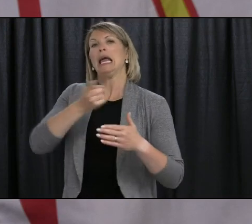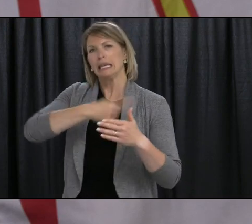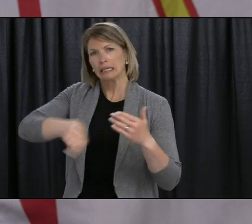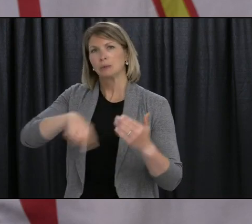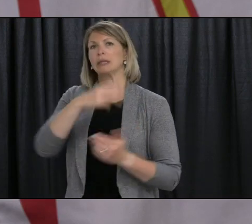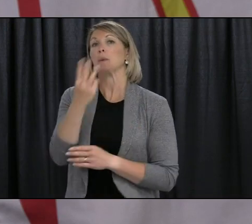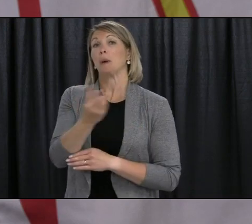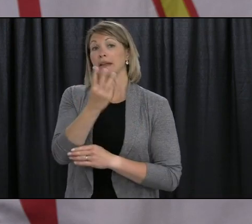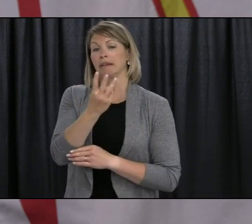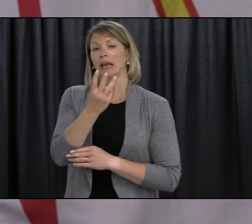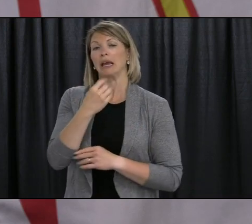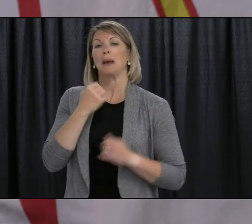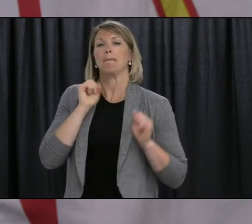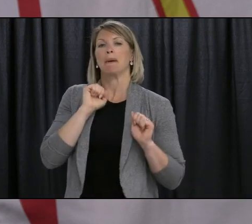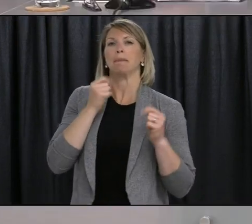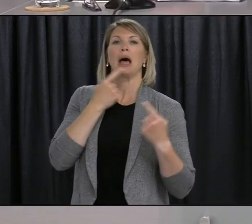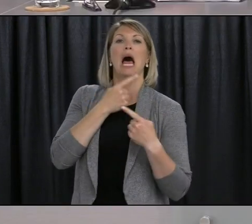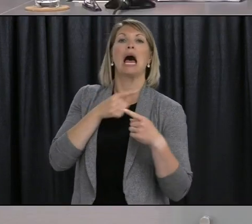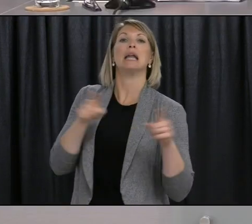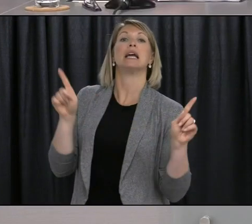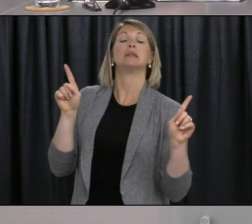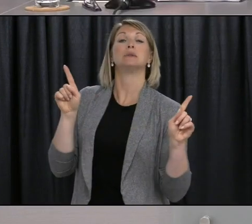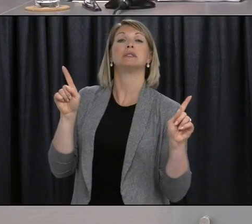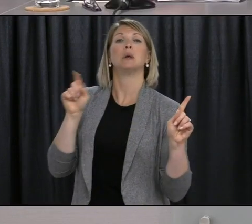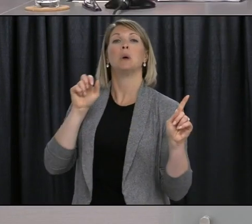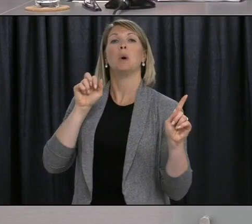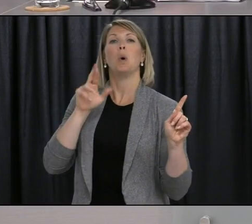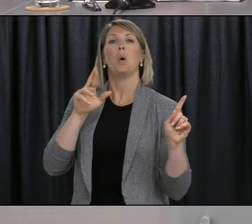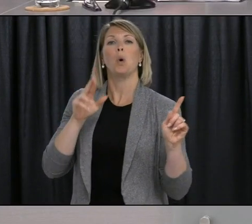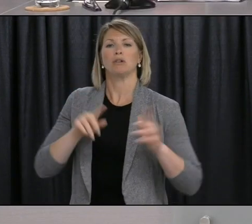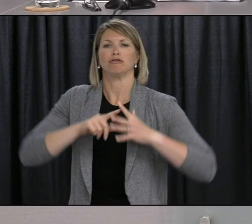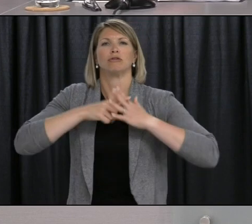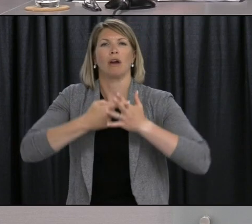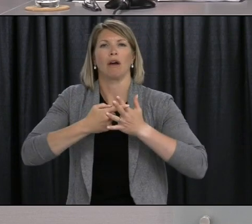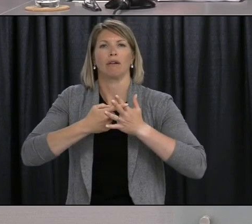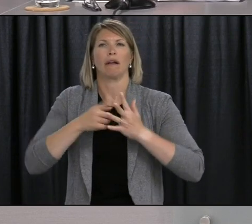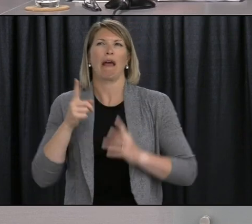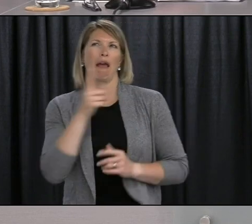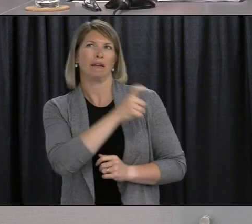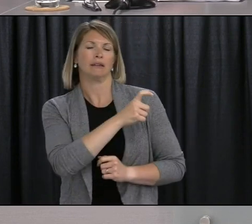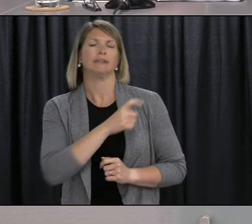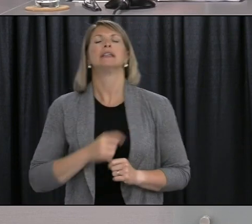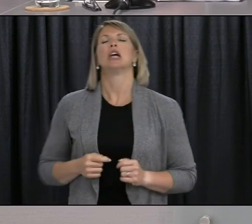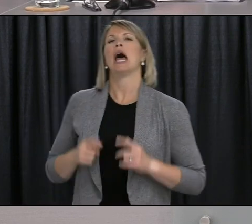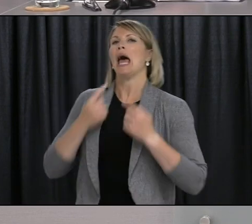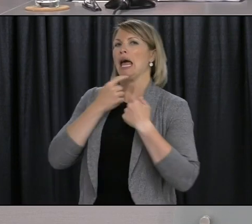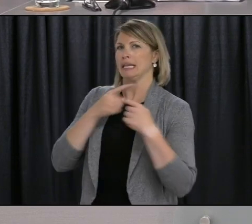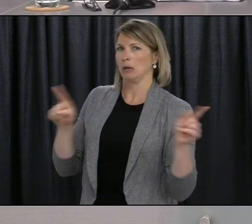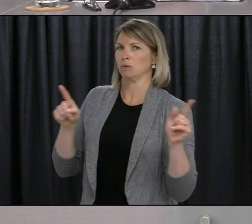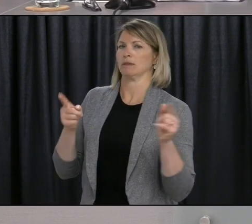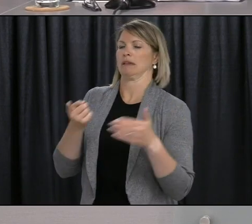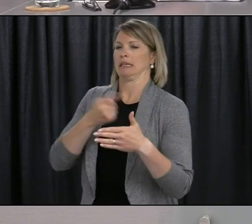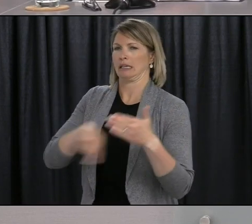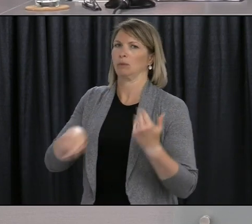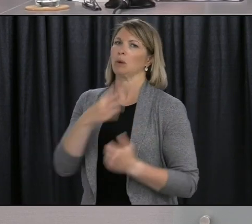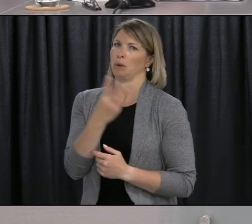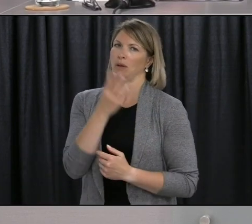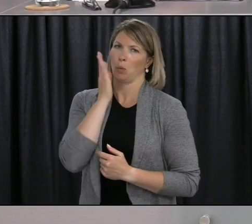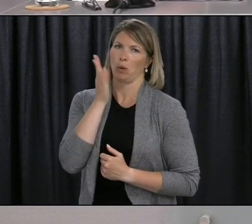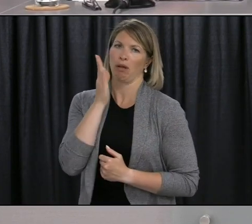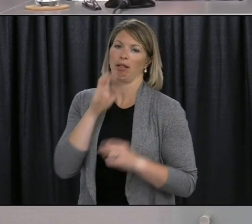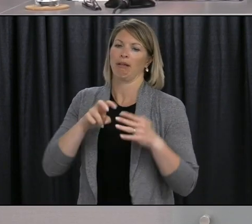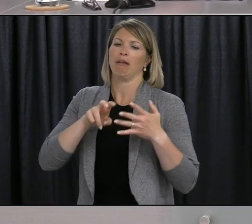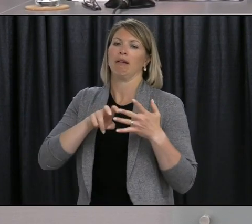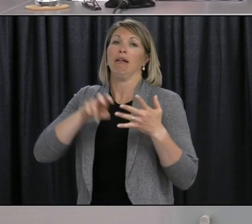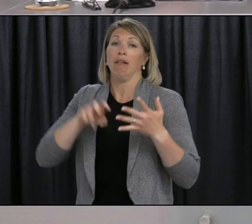that. You mean announcing or? Announcing, yeah. Okay. And the last